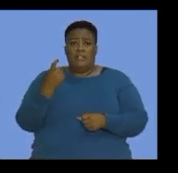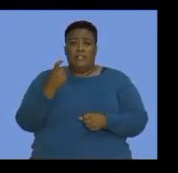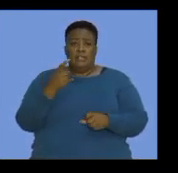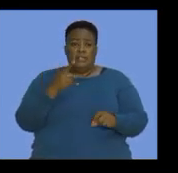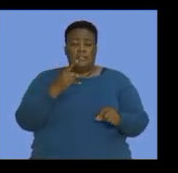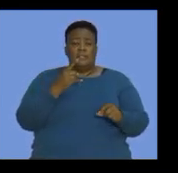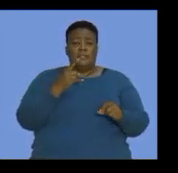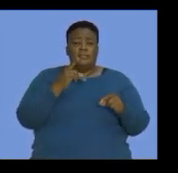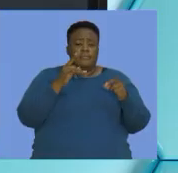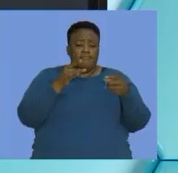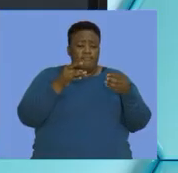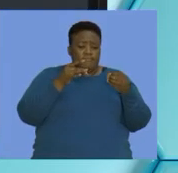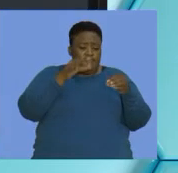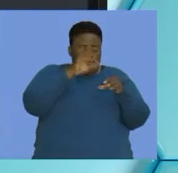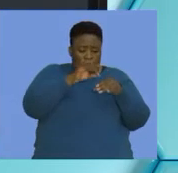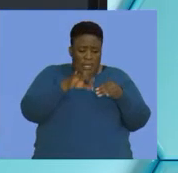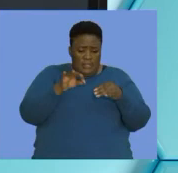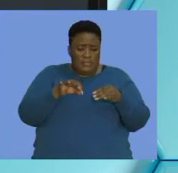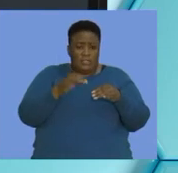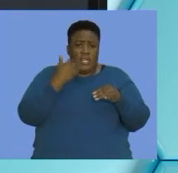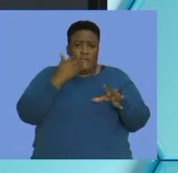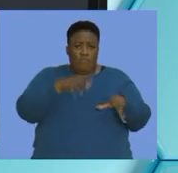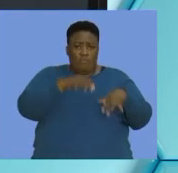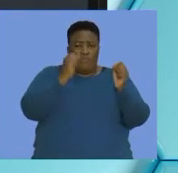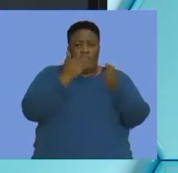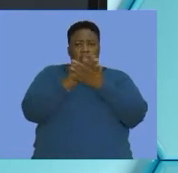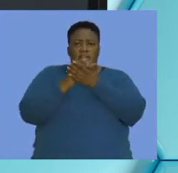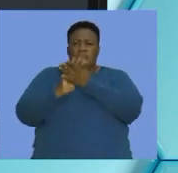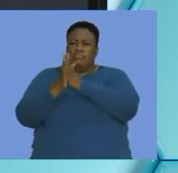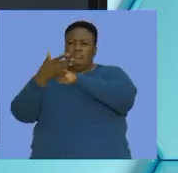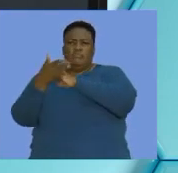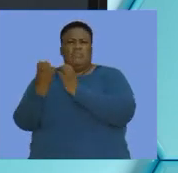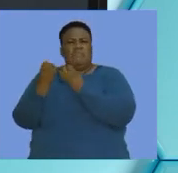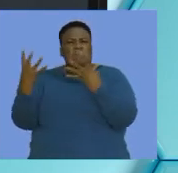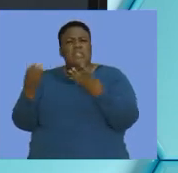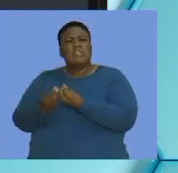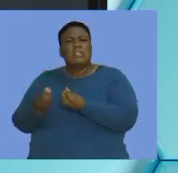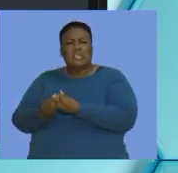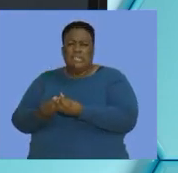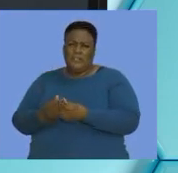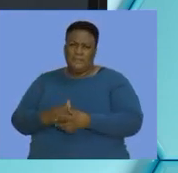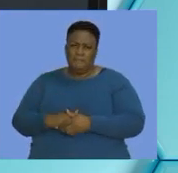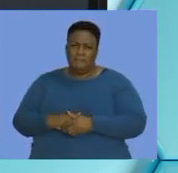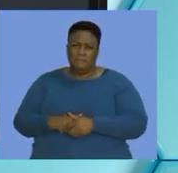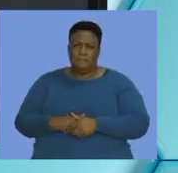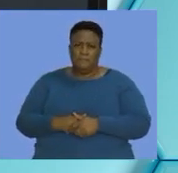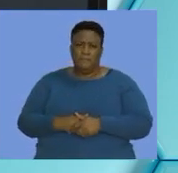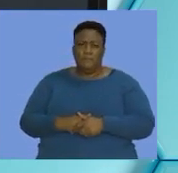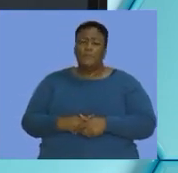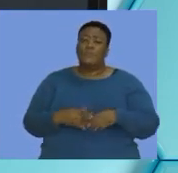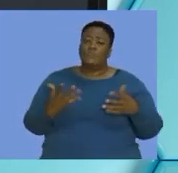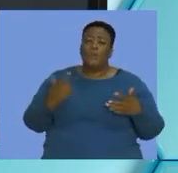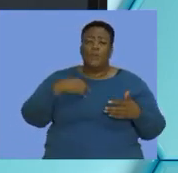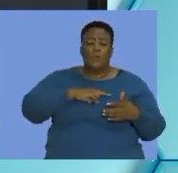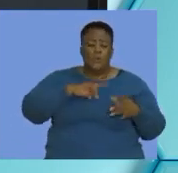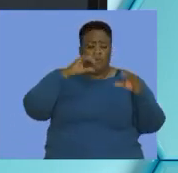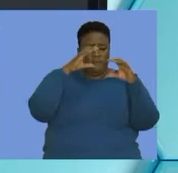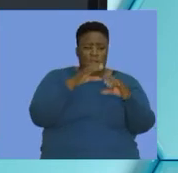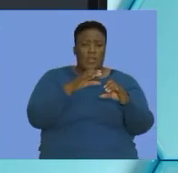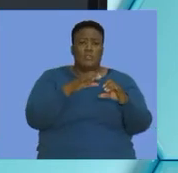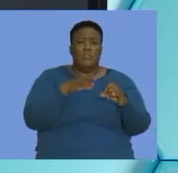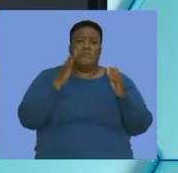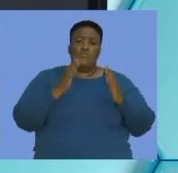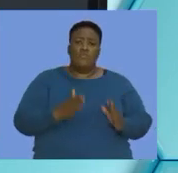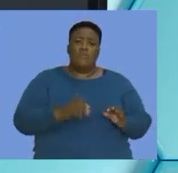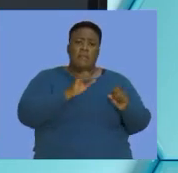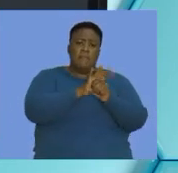significant impact on the environment, on the biome, and in the greater scheme, the entire globe.